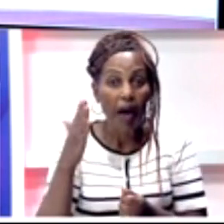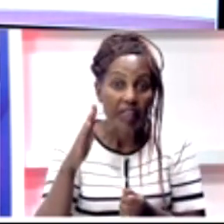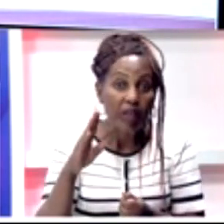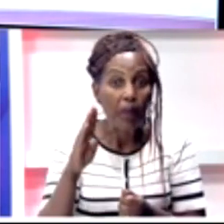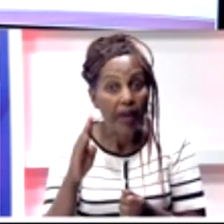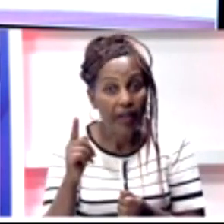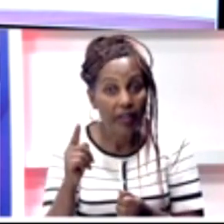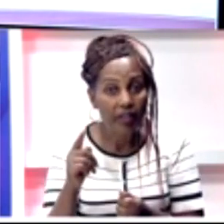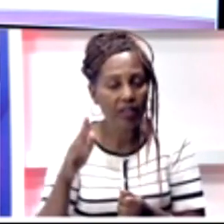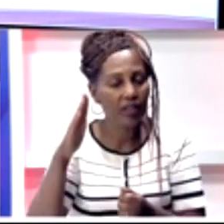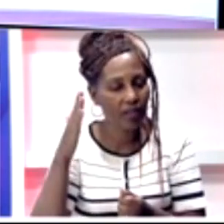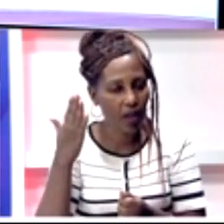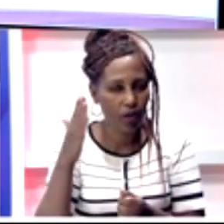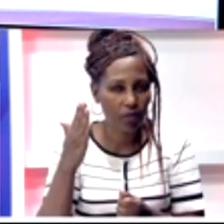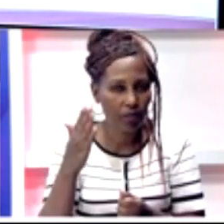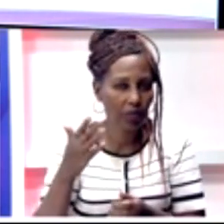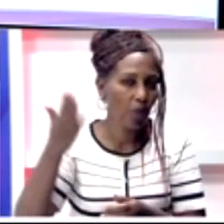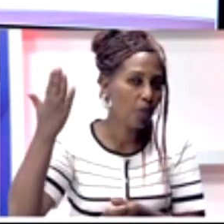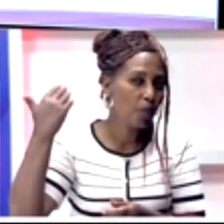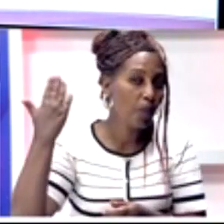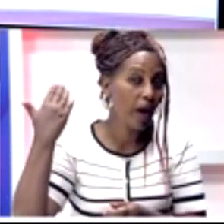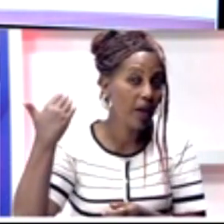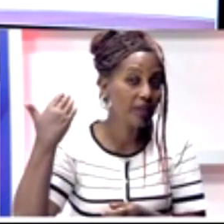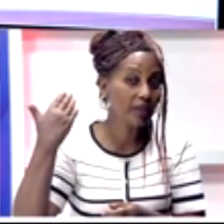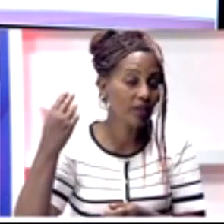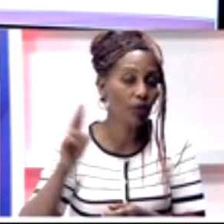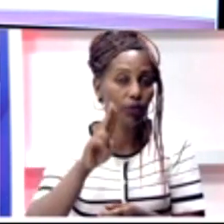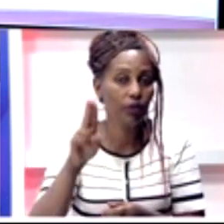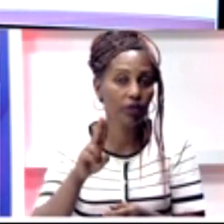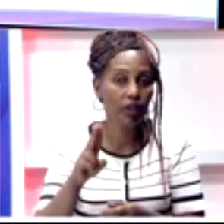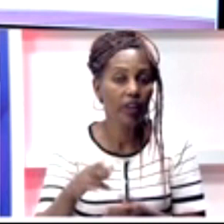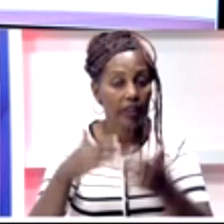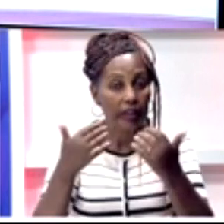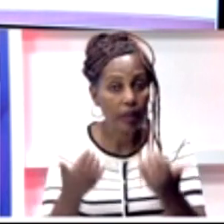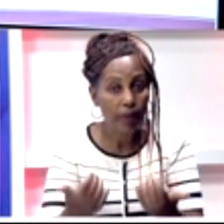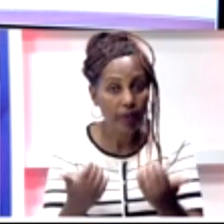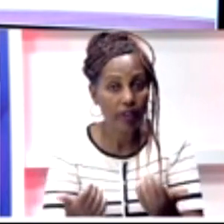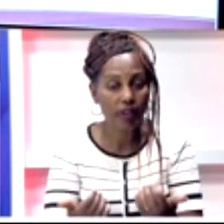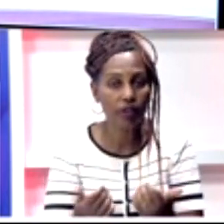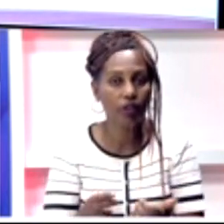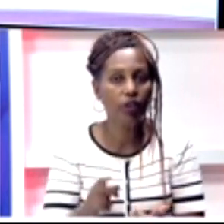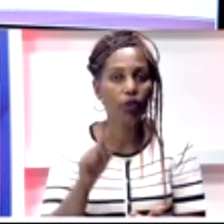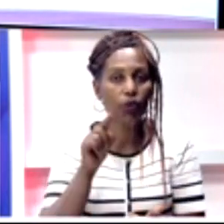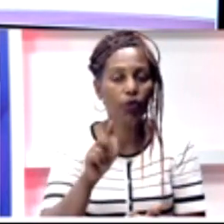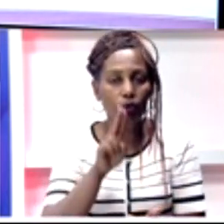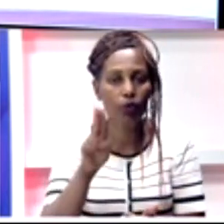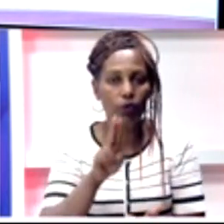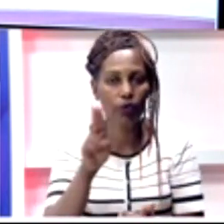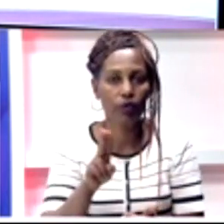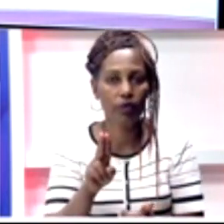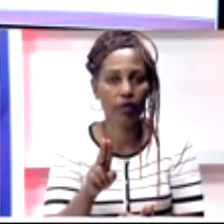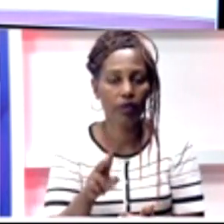it is usually used in the past. In the present, we use "may" In its past form, we use